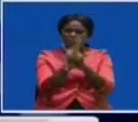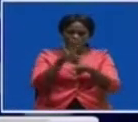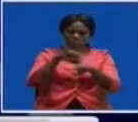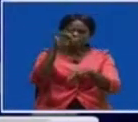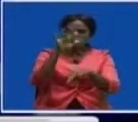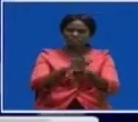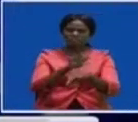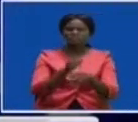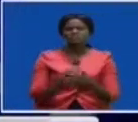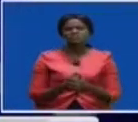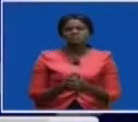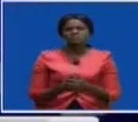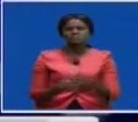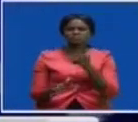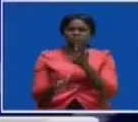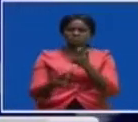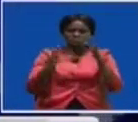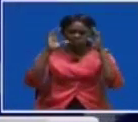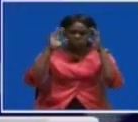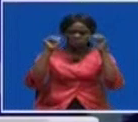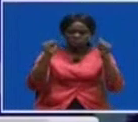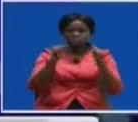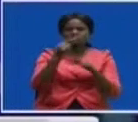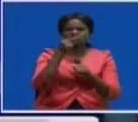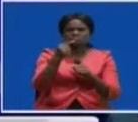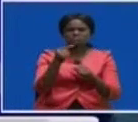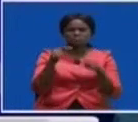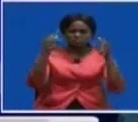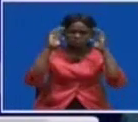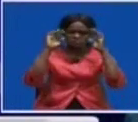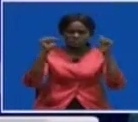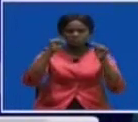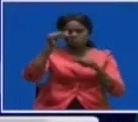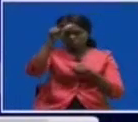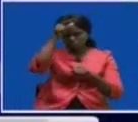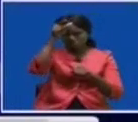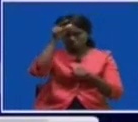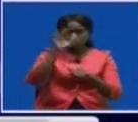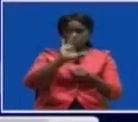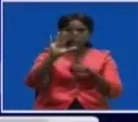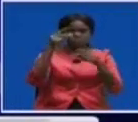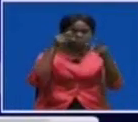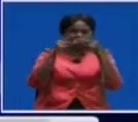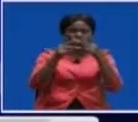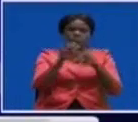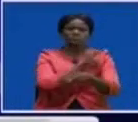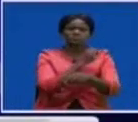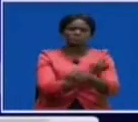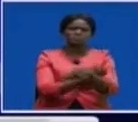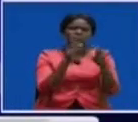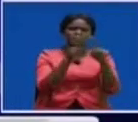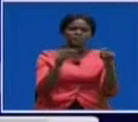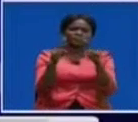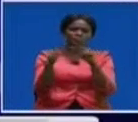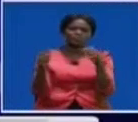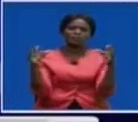bees. Vice President Inonge Wina says President Edgar Lungu's vision of empowering rural communities is aimed